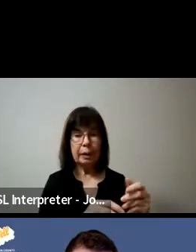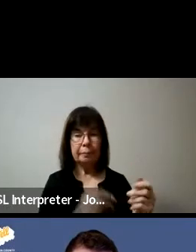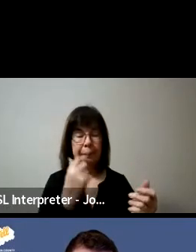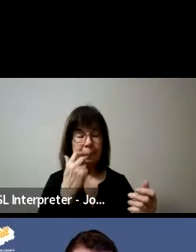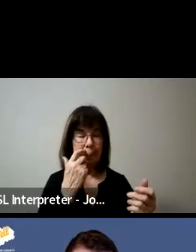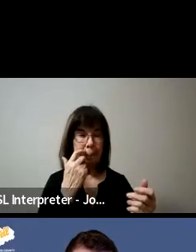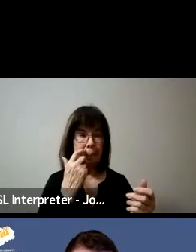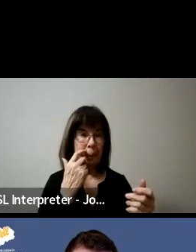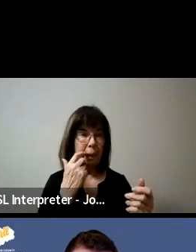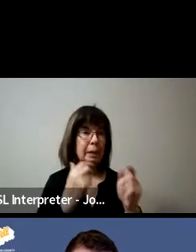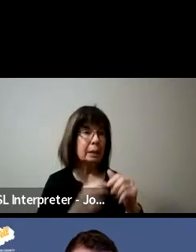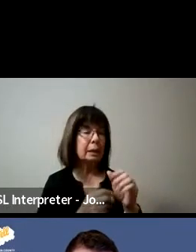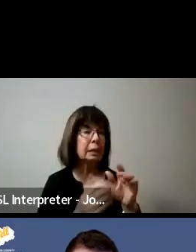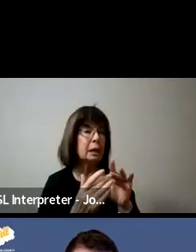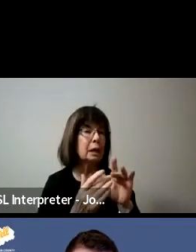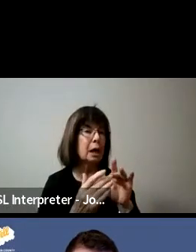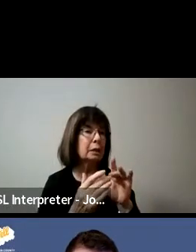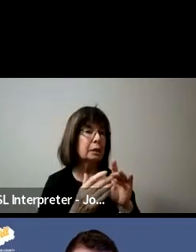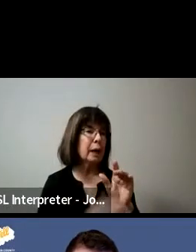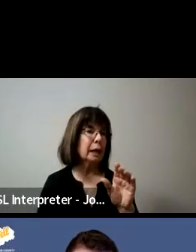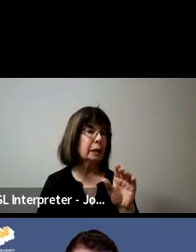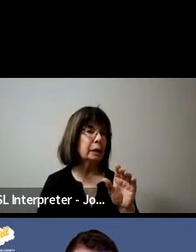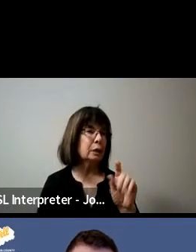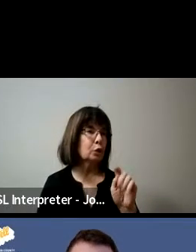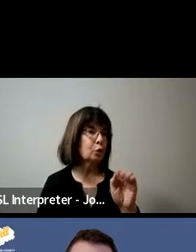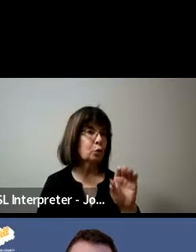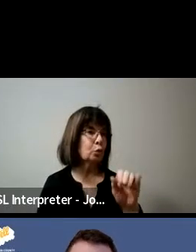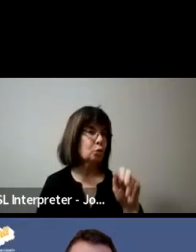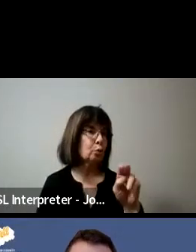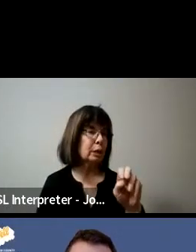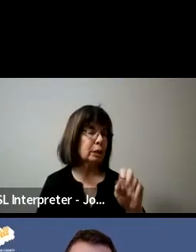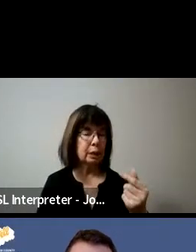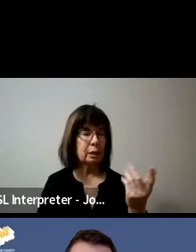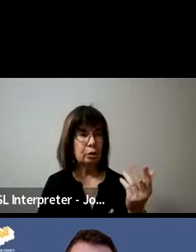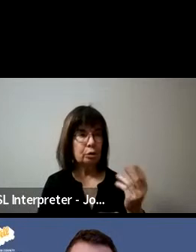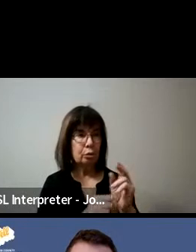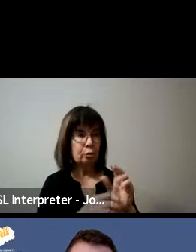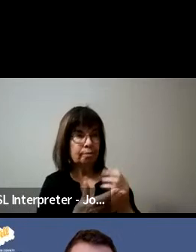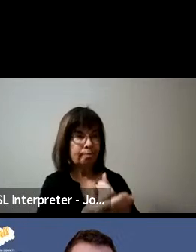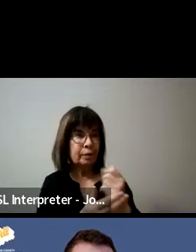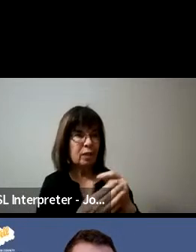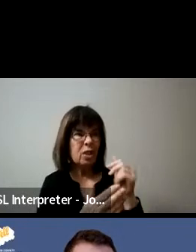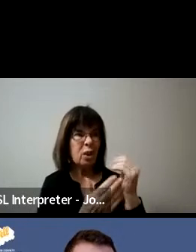tracing to leverage those lists.